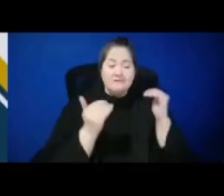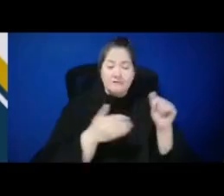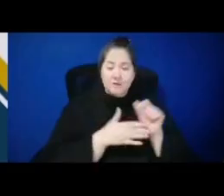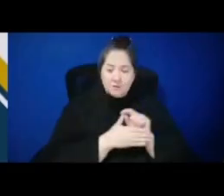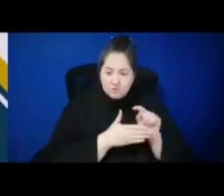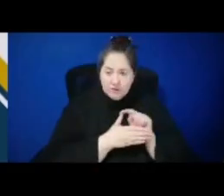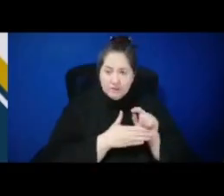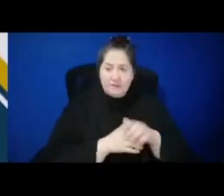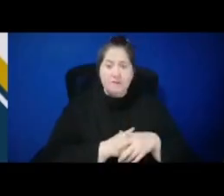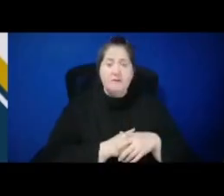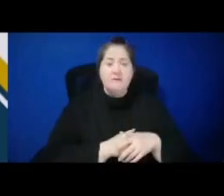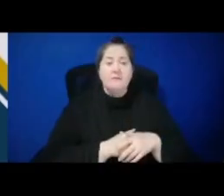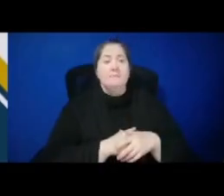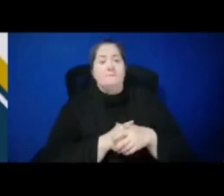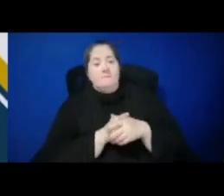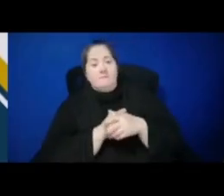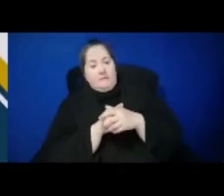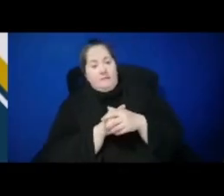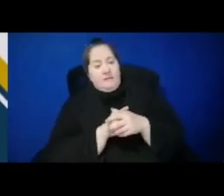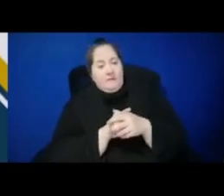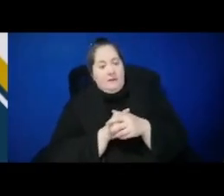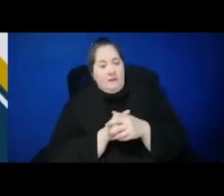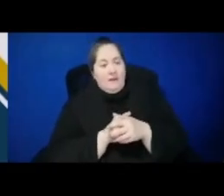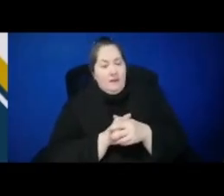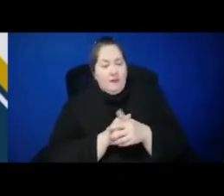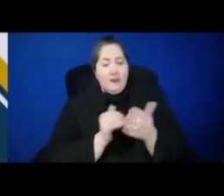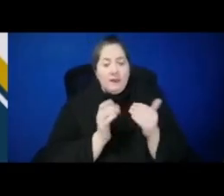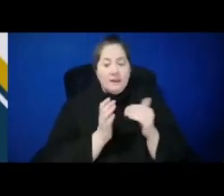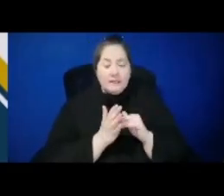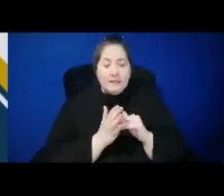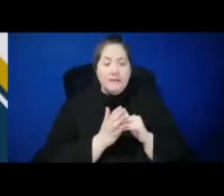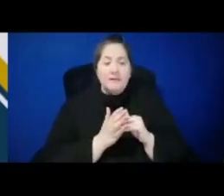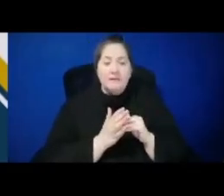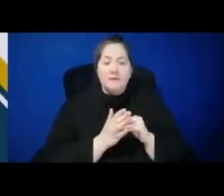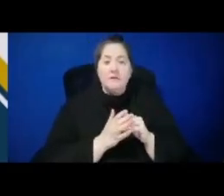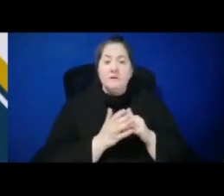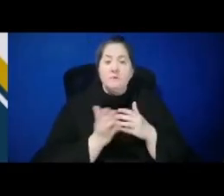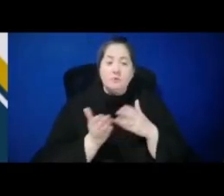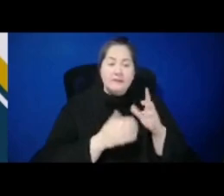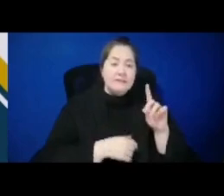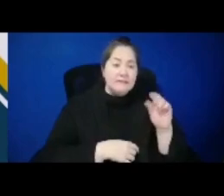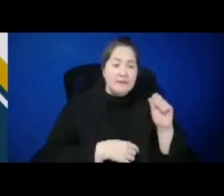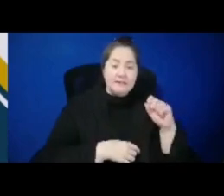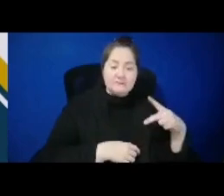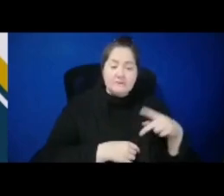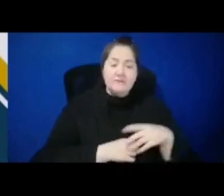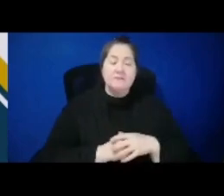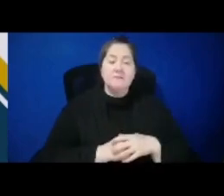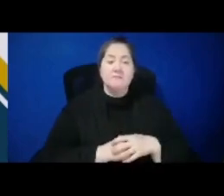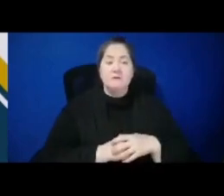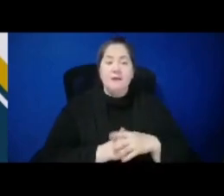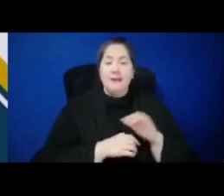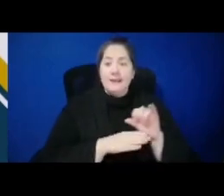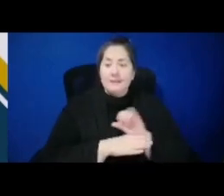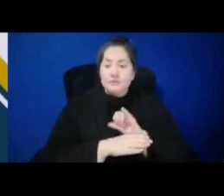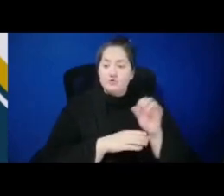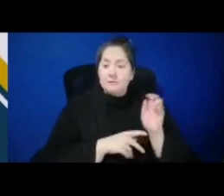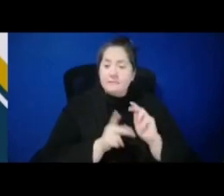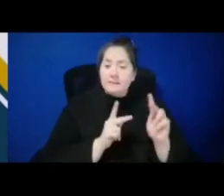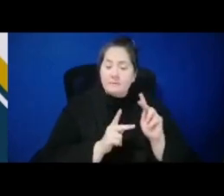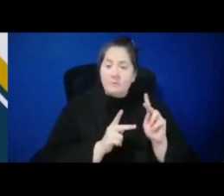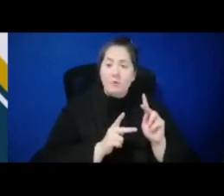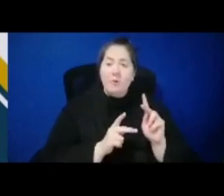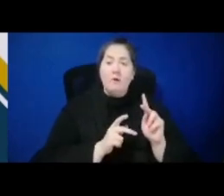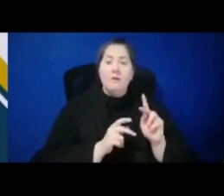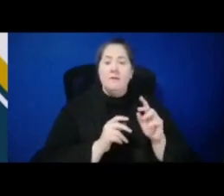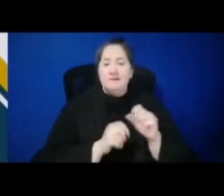training. So again, always bringing in DSPs, always bringing in our industry folks, our